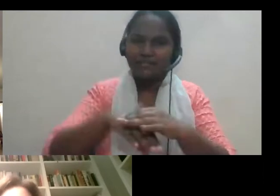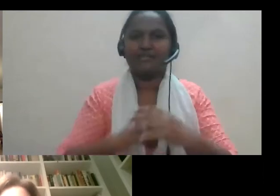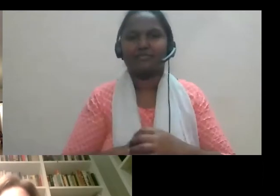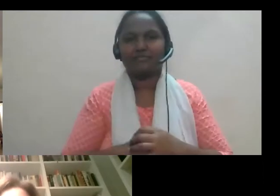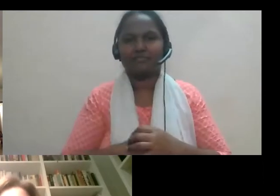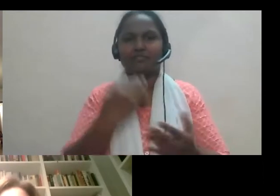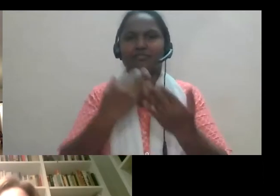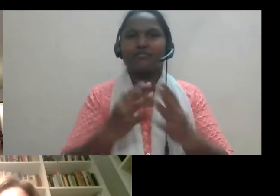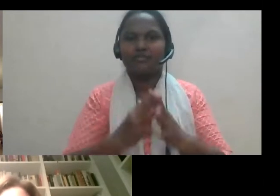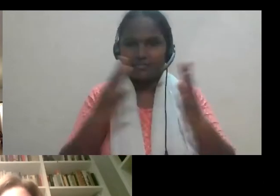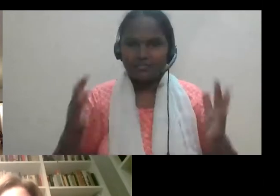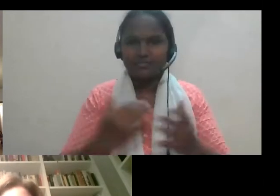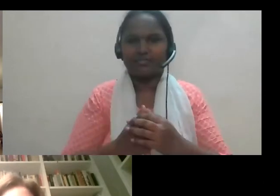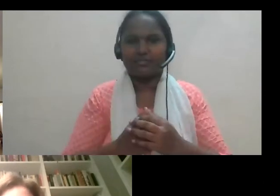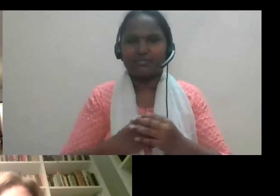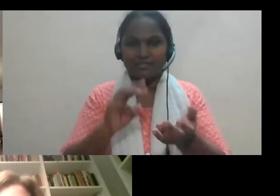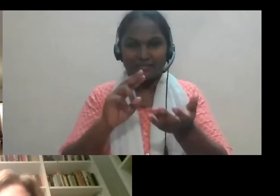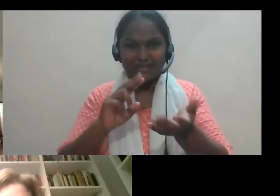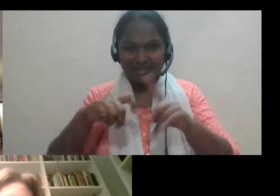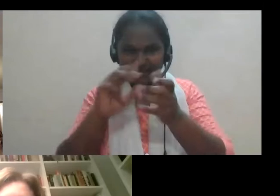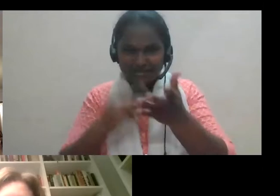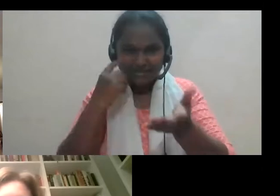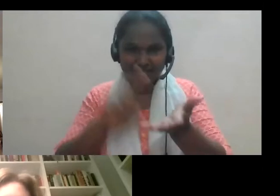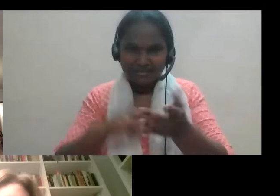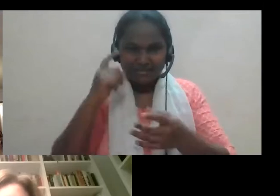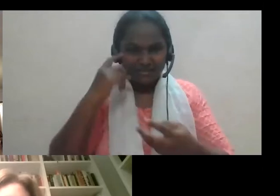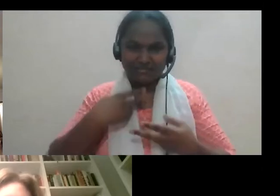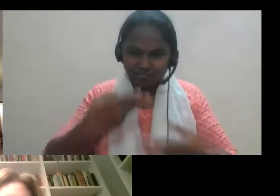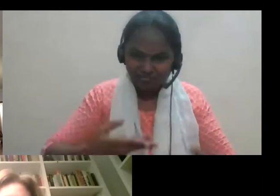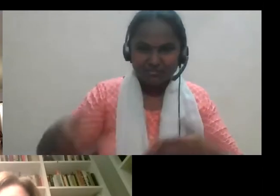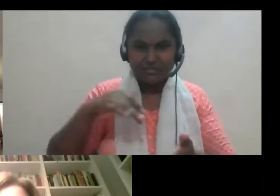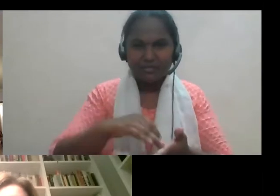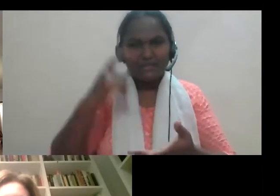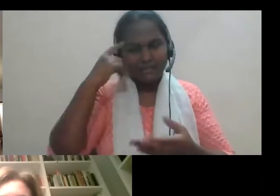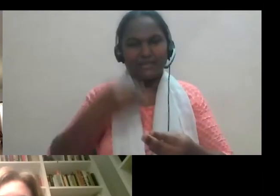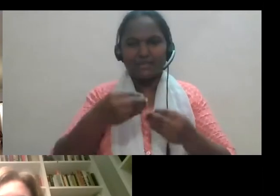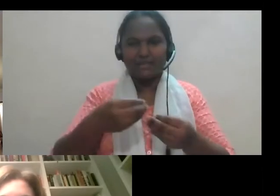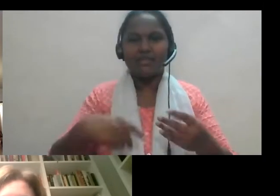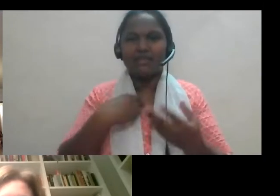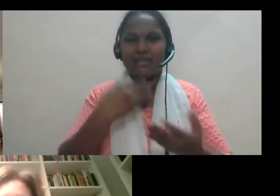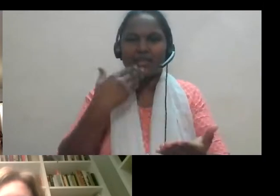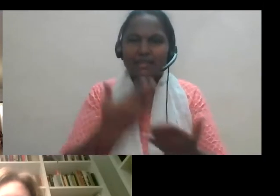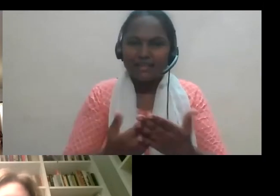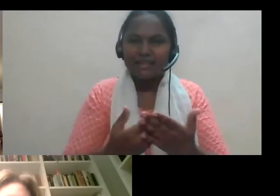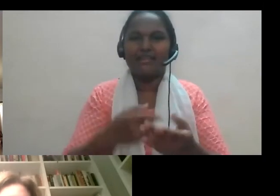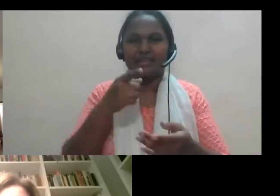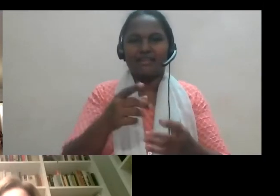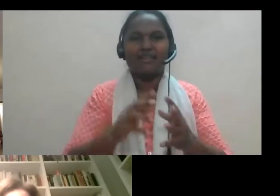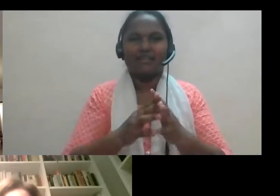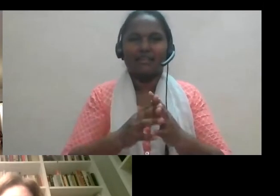Thank you so much, Kamini. I'm very, very honored by this invitation. And I want to thank you very, very